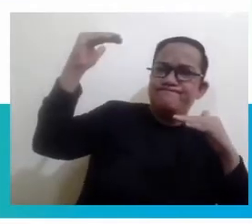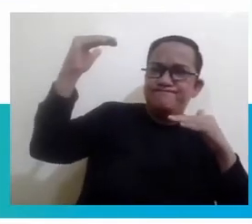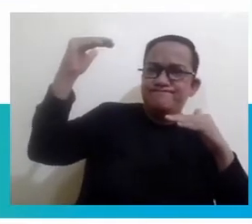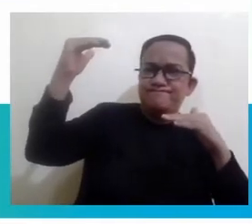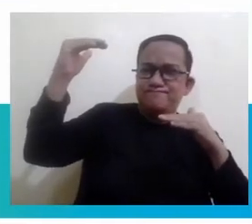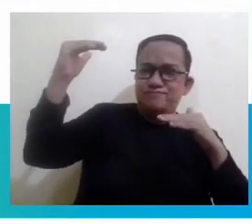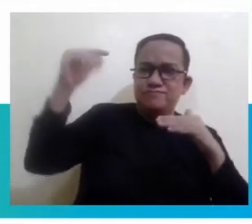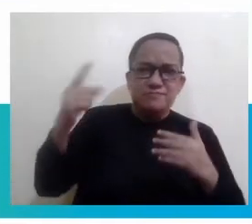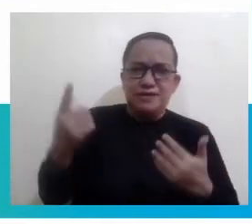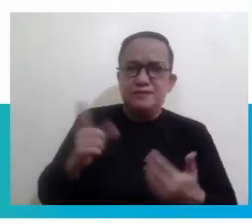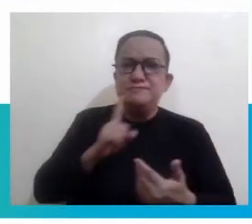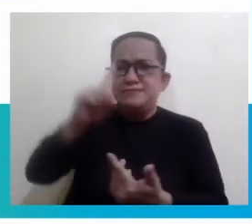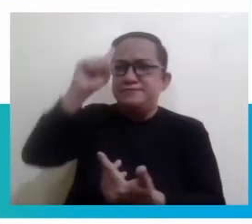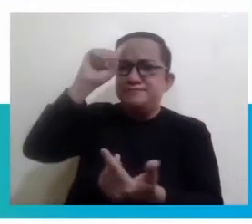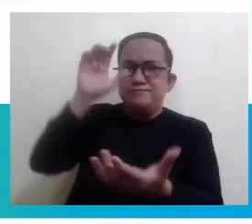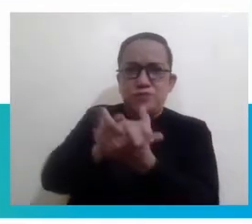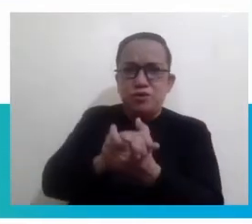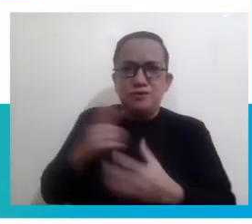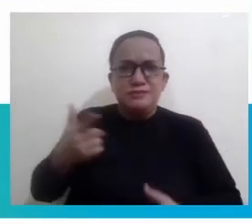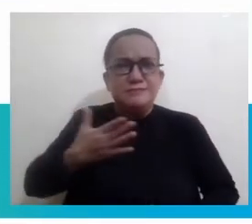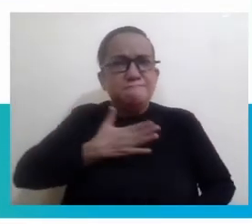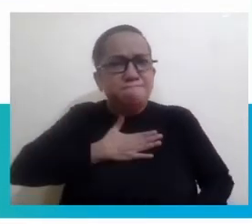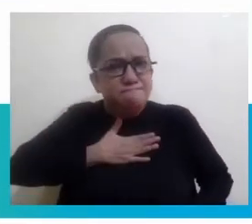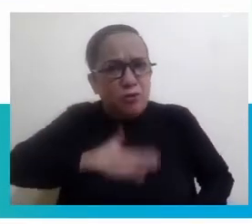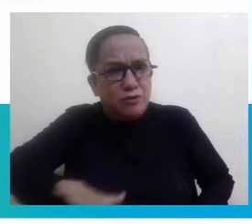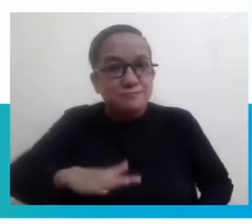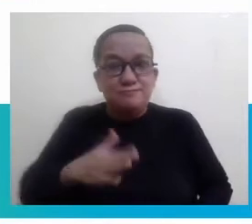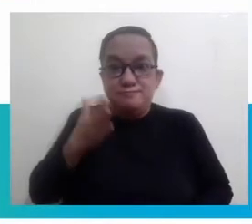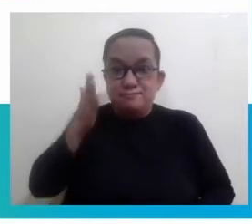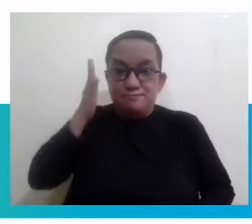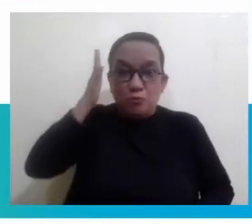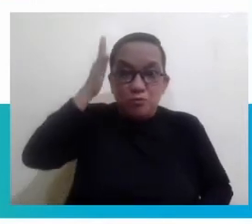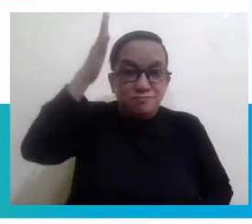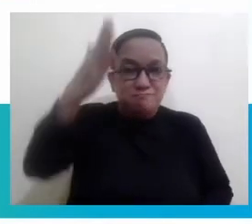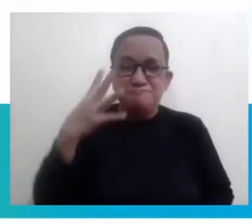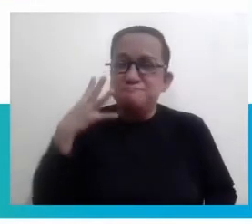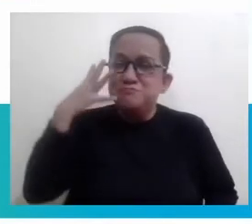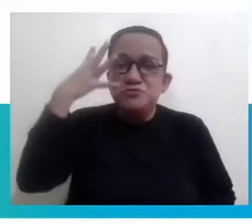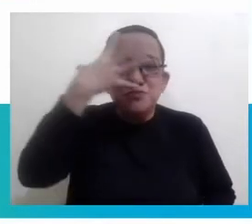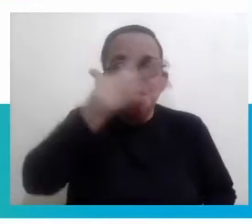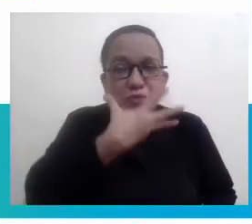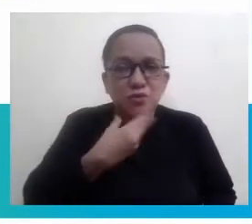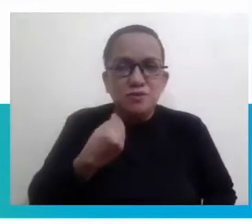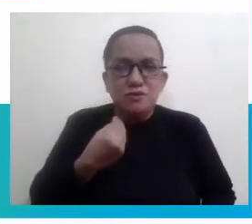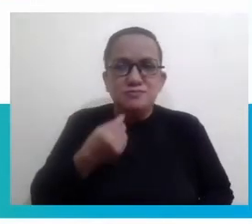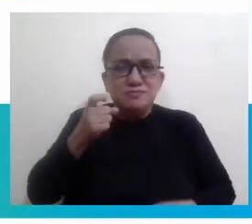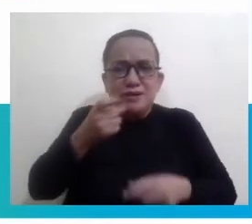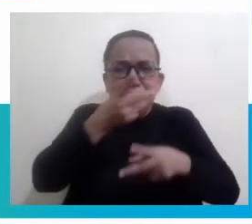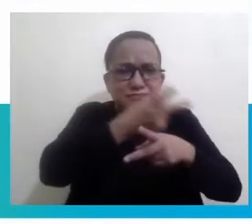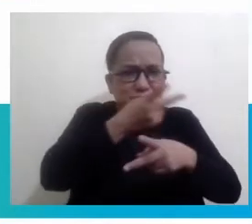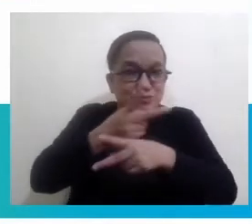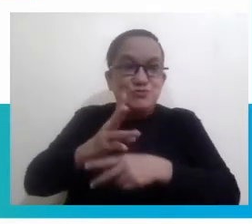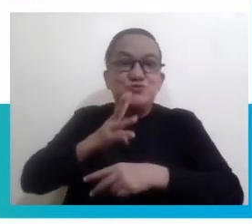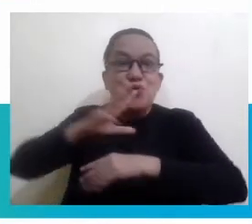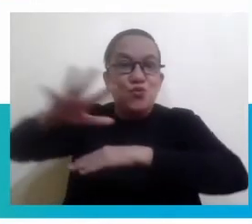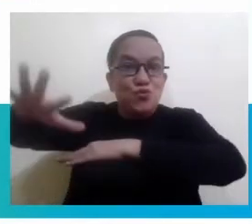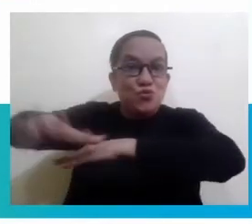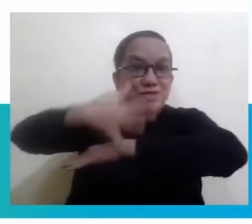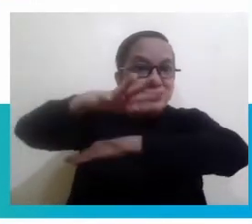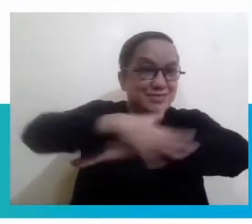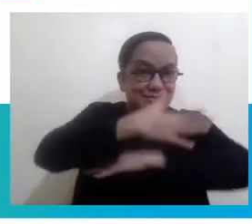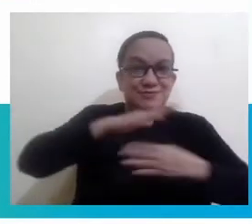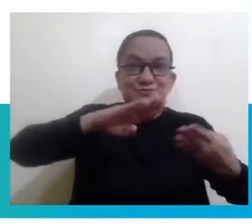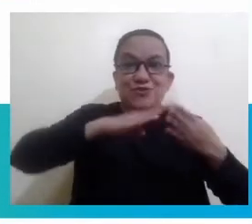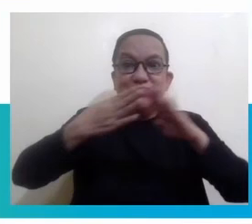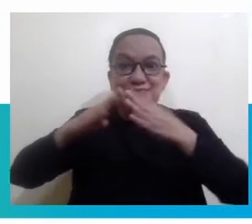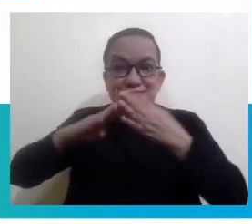future needs 100% management, and not just 30%. And we